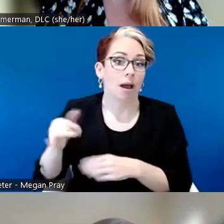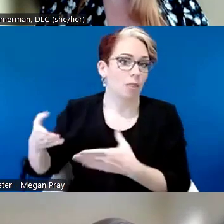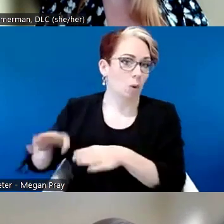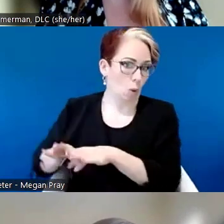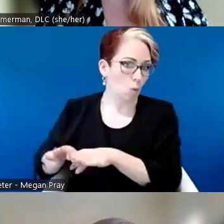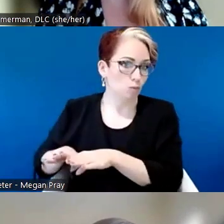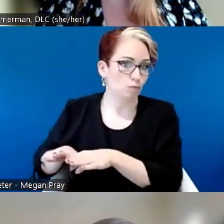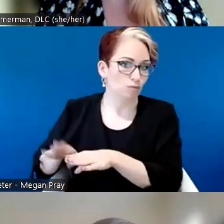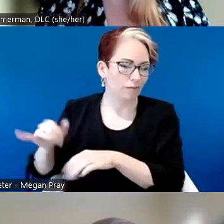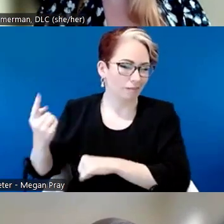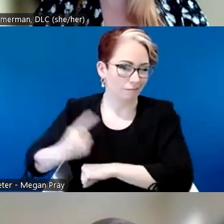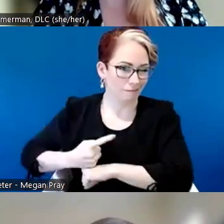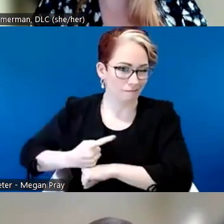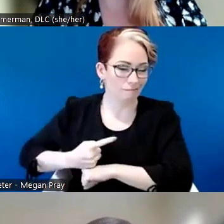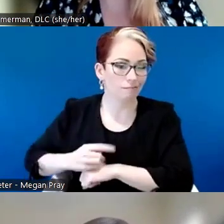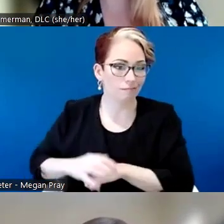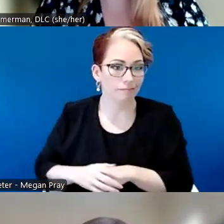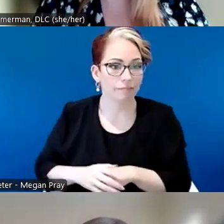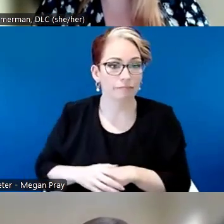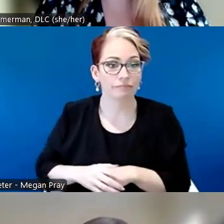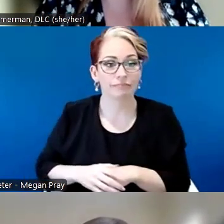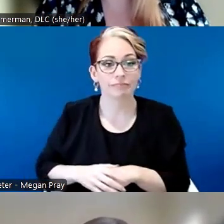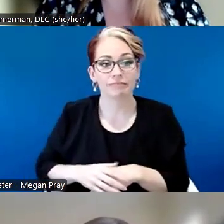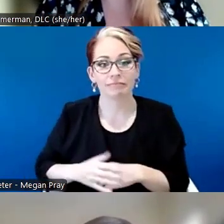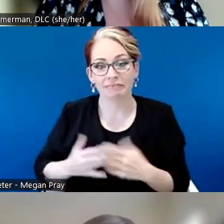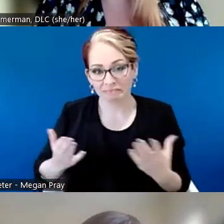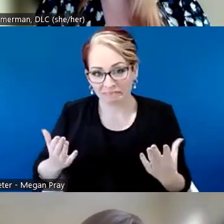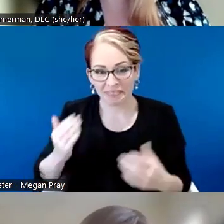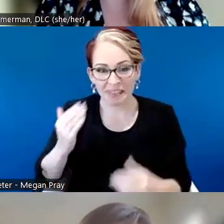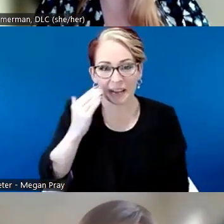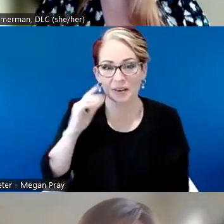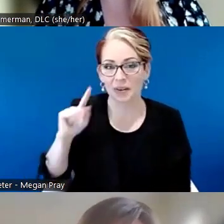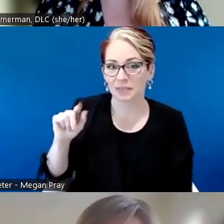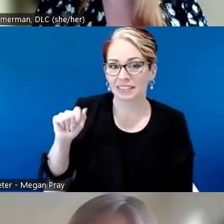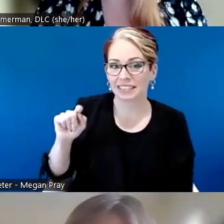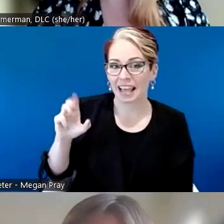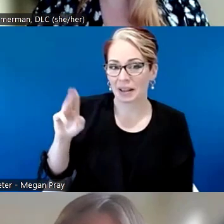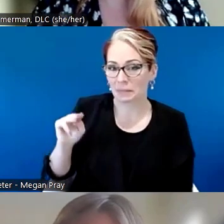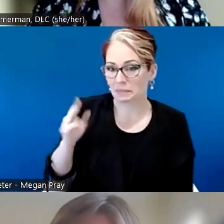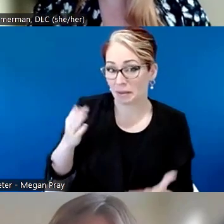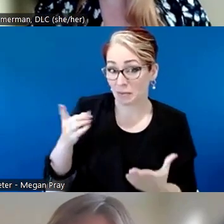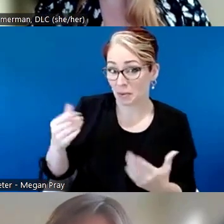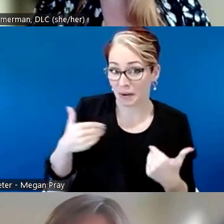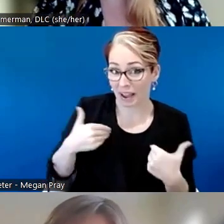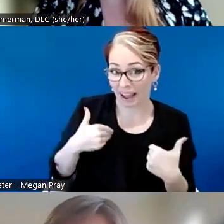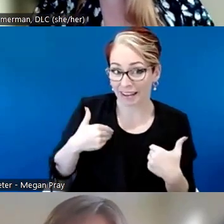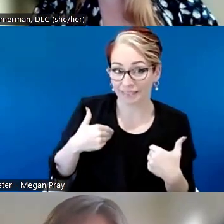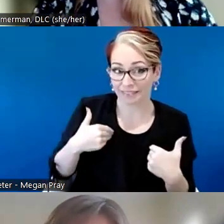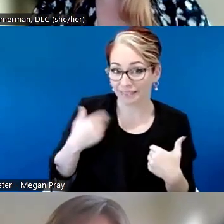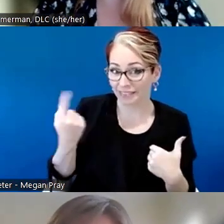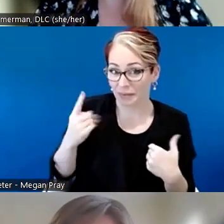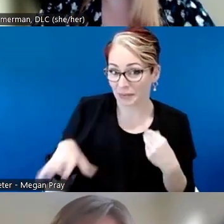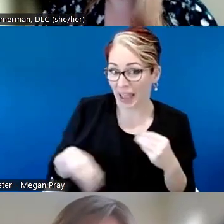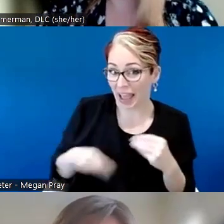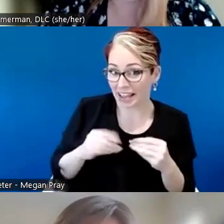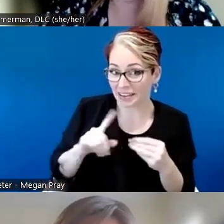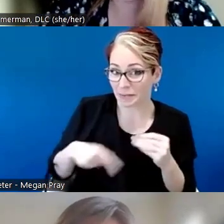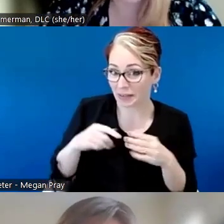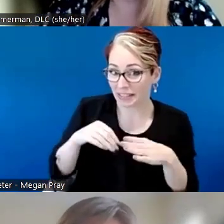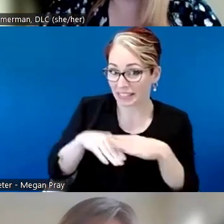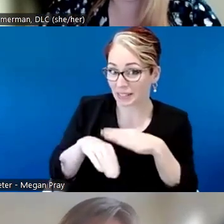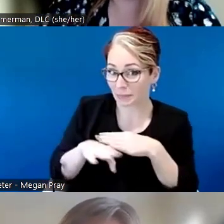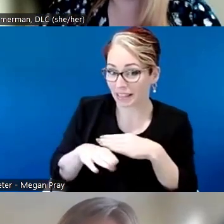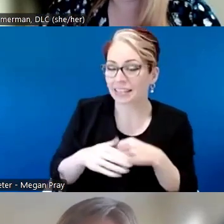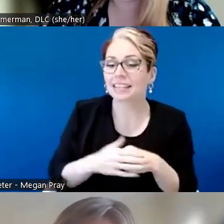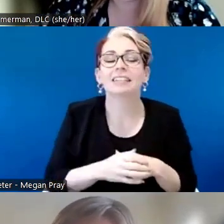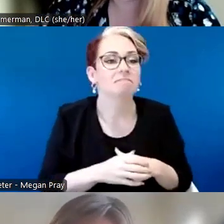However, I know Tatum, you might have something to add about voting Sure. accessibly. So the Votes Act